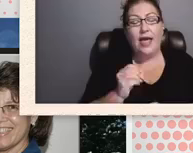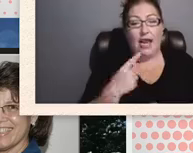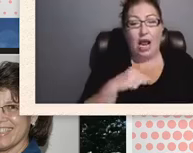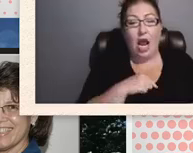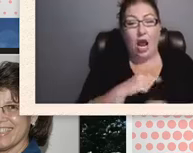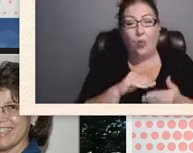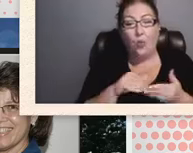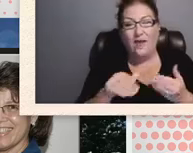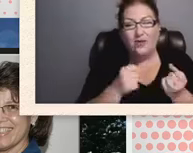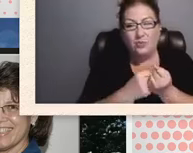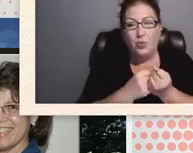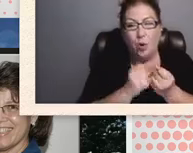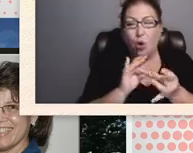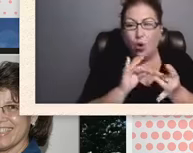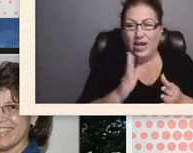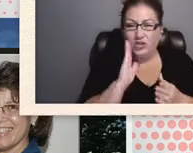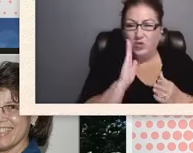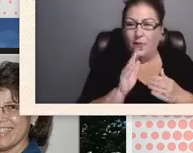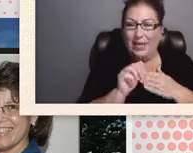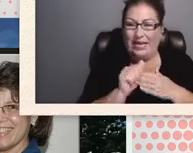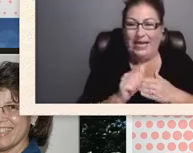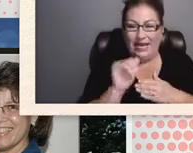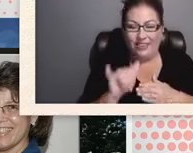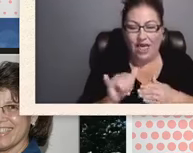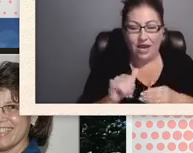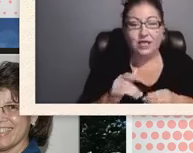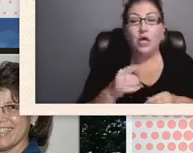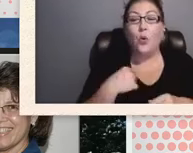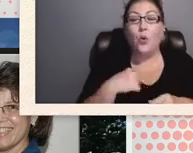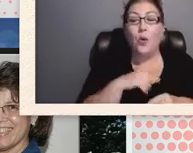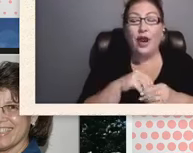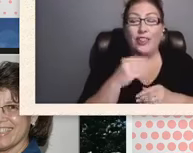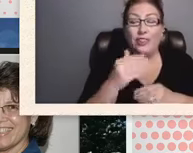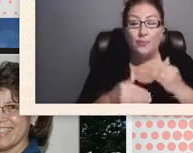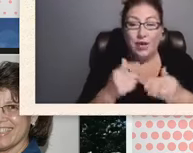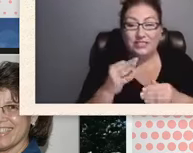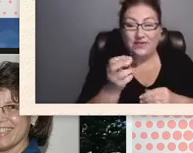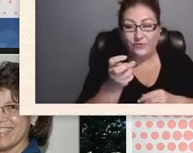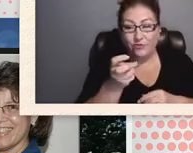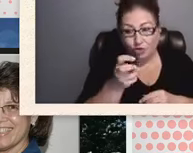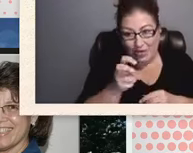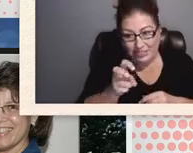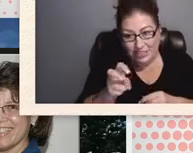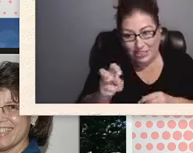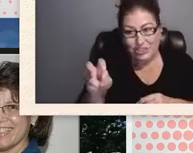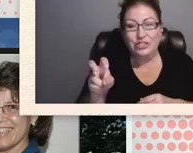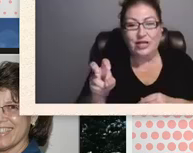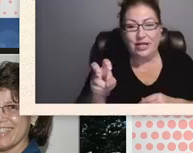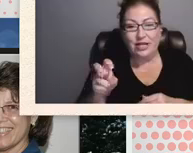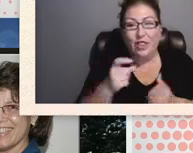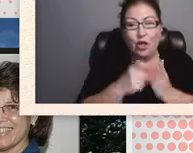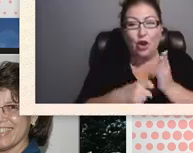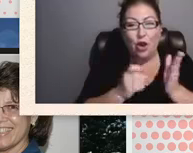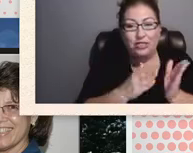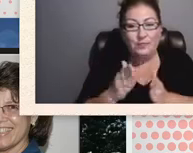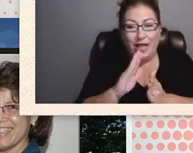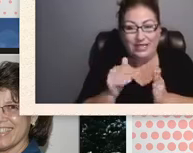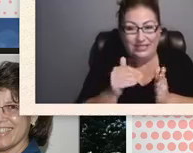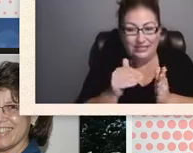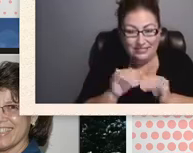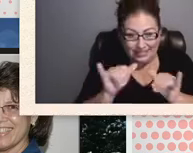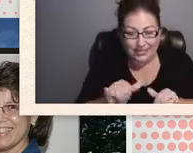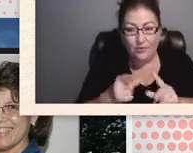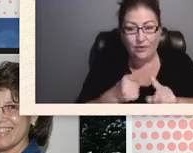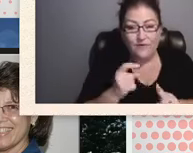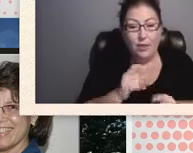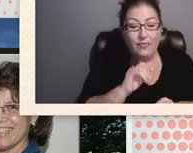are going to be leading that charge, is we are in the process of transitioning the cost planning system from the iBudget